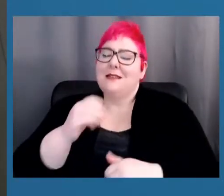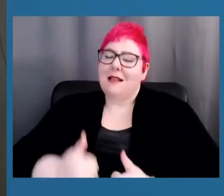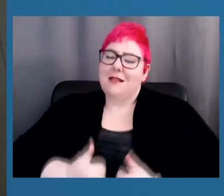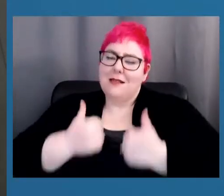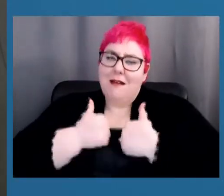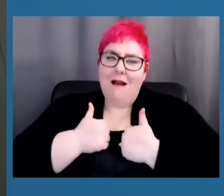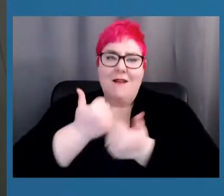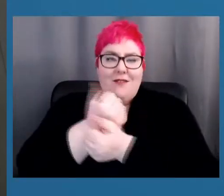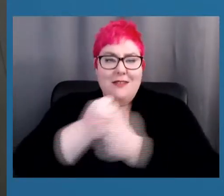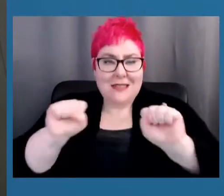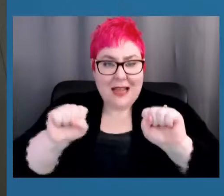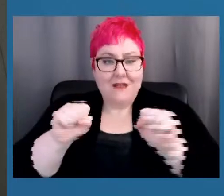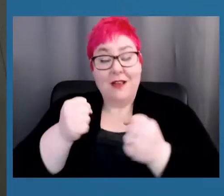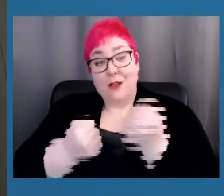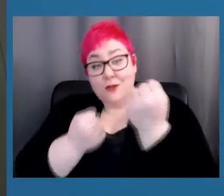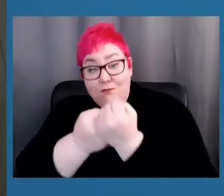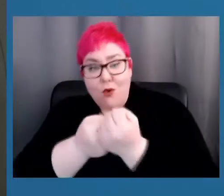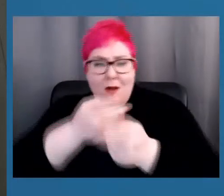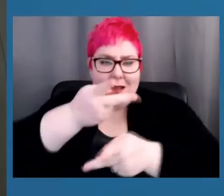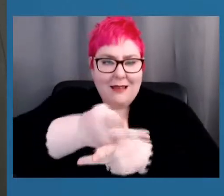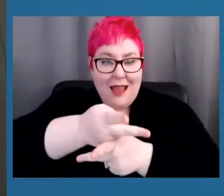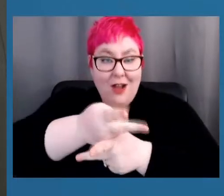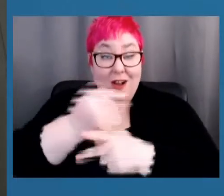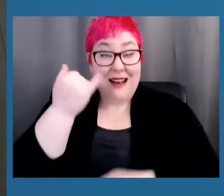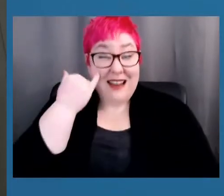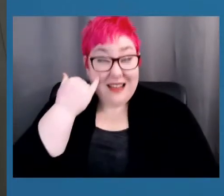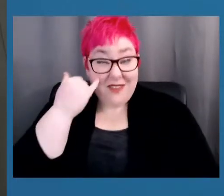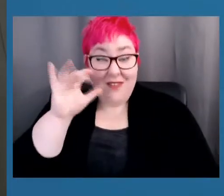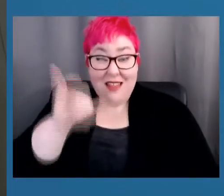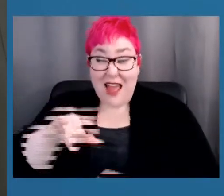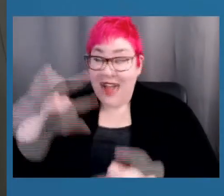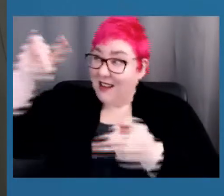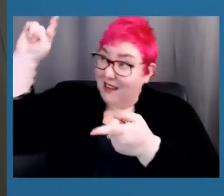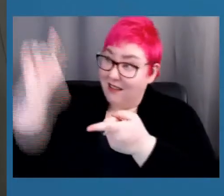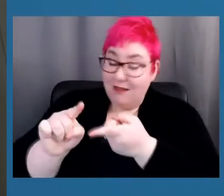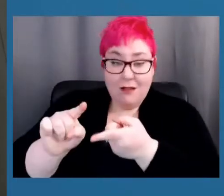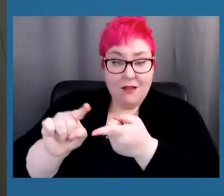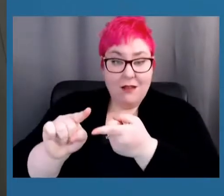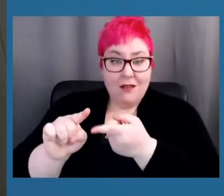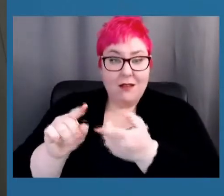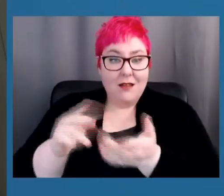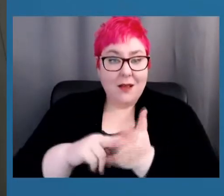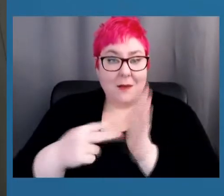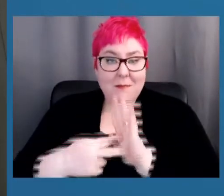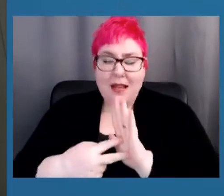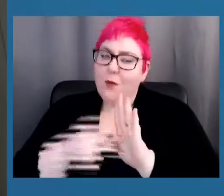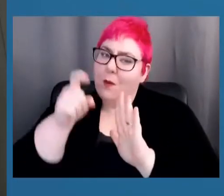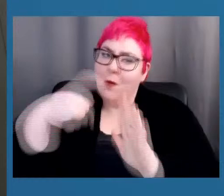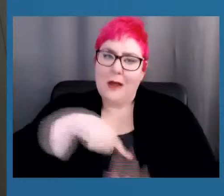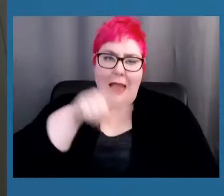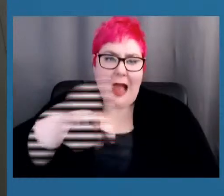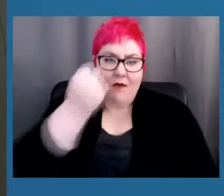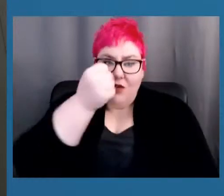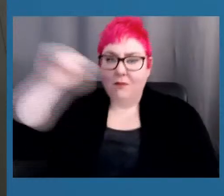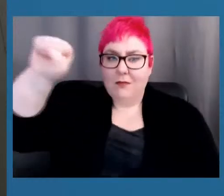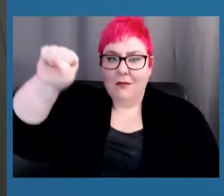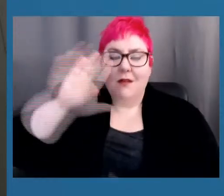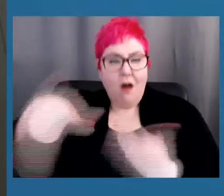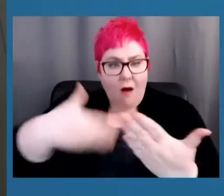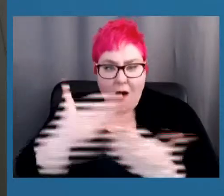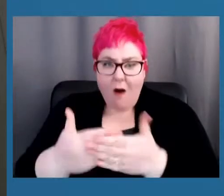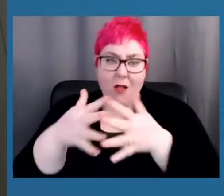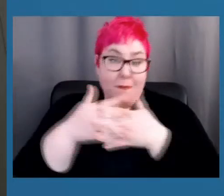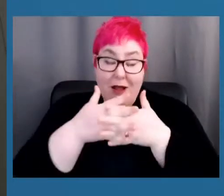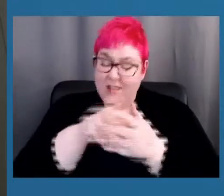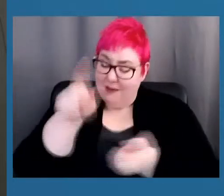care. And if they dare touch this, there has to be a revolt from all Americans, but certainly here in the state